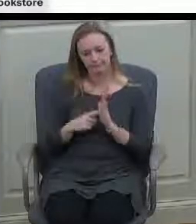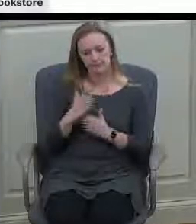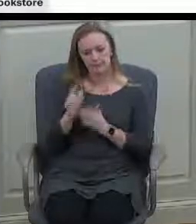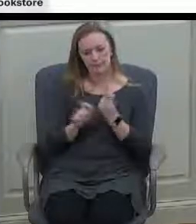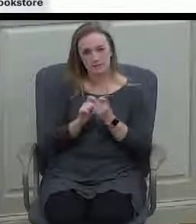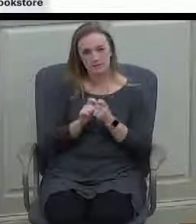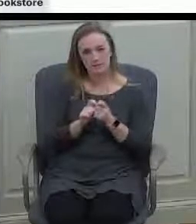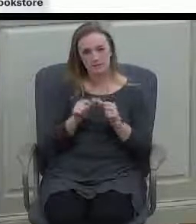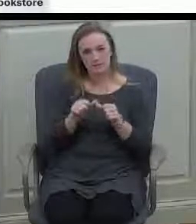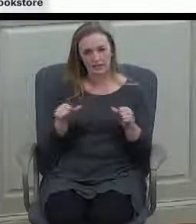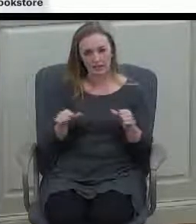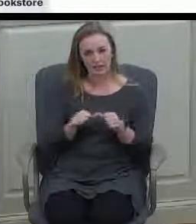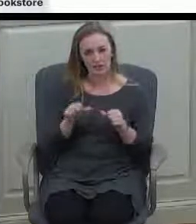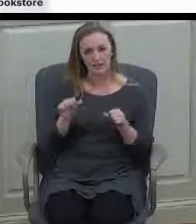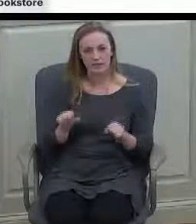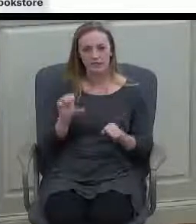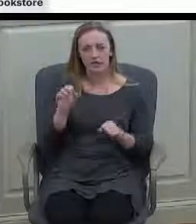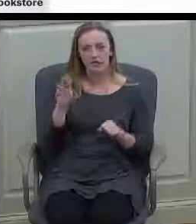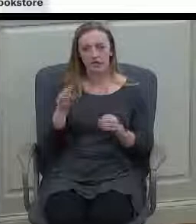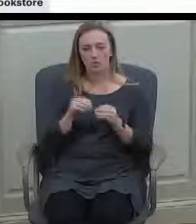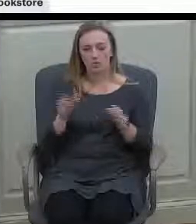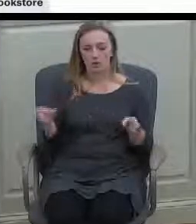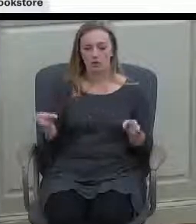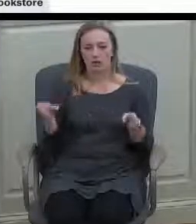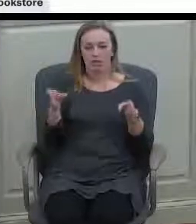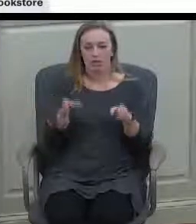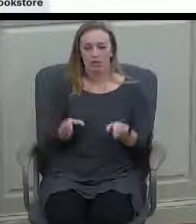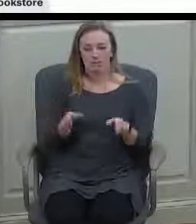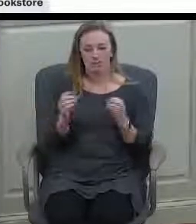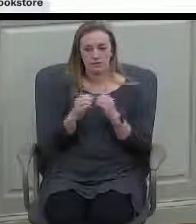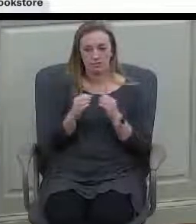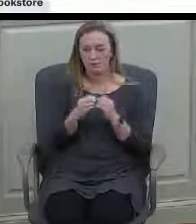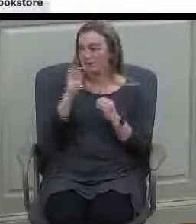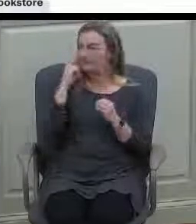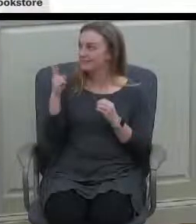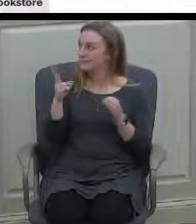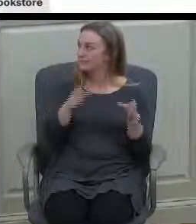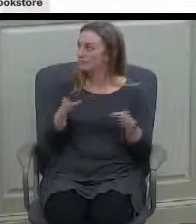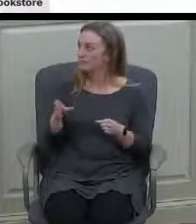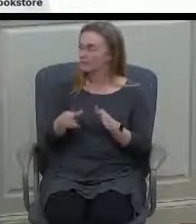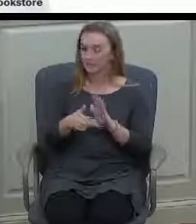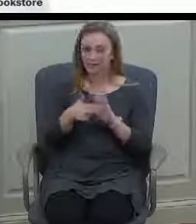curb out even farther. And you can see them on the plan highlighted there.